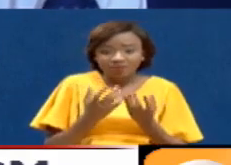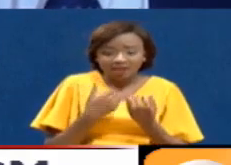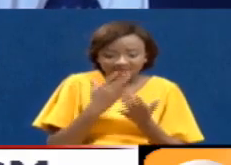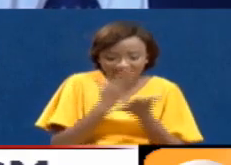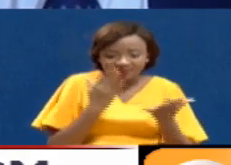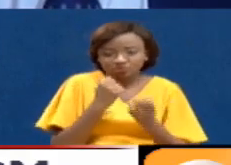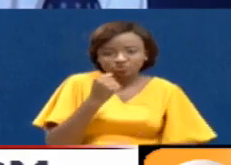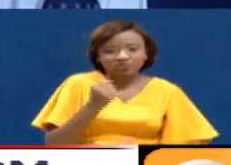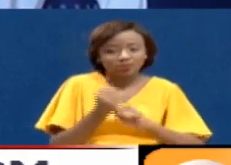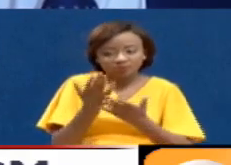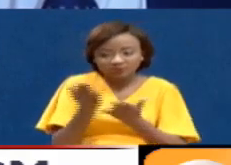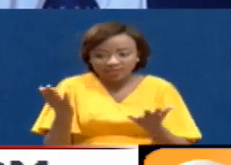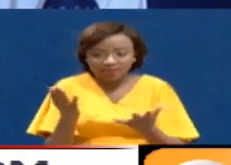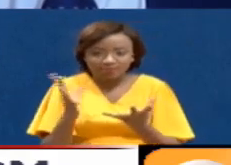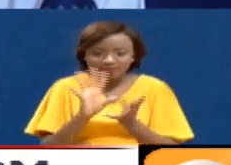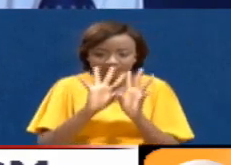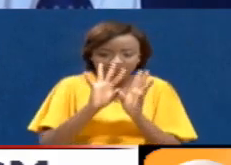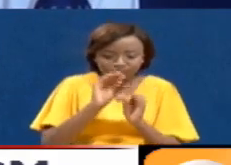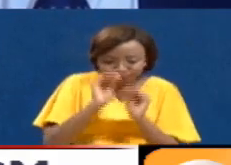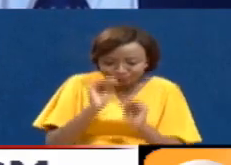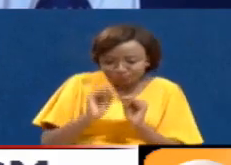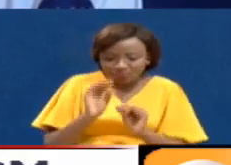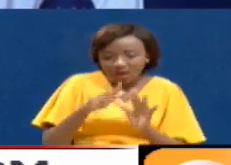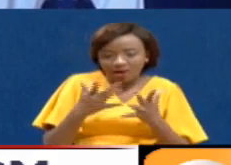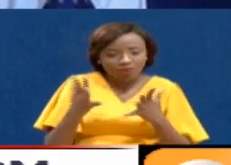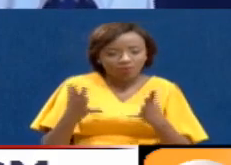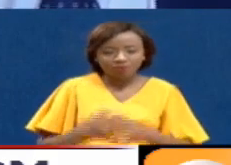our government here should be thinking about at this time?